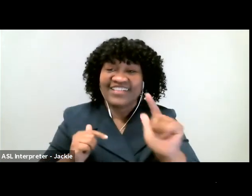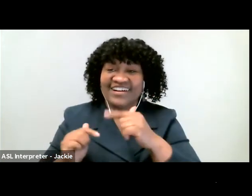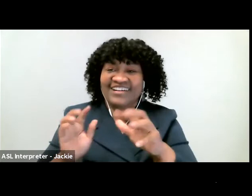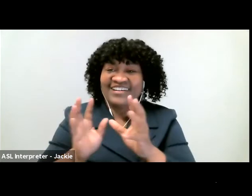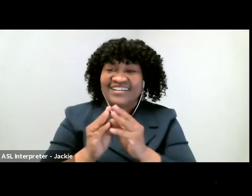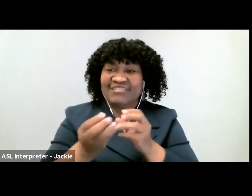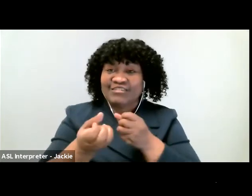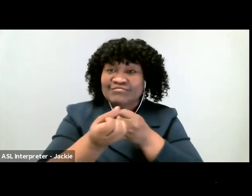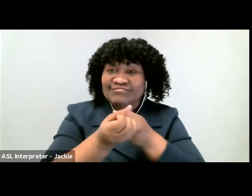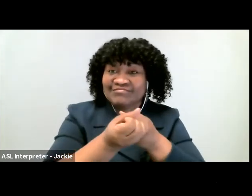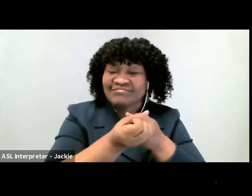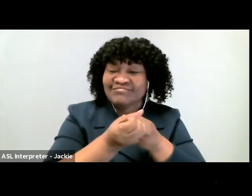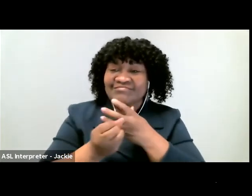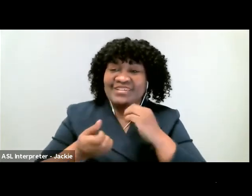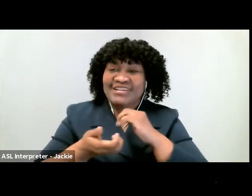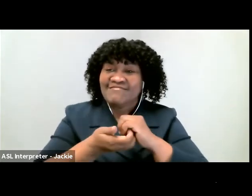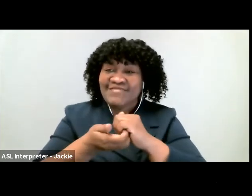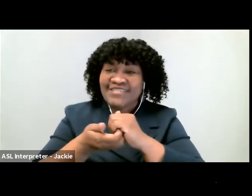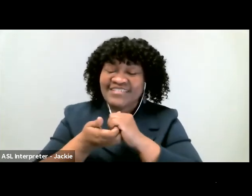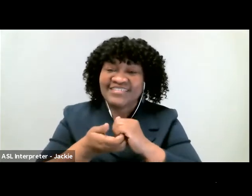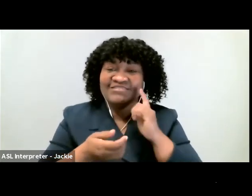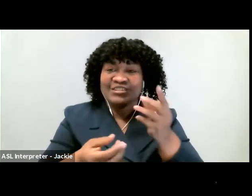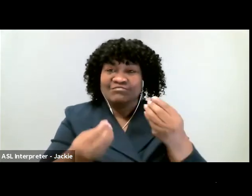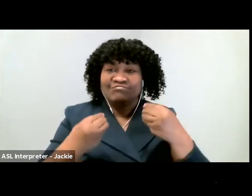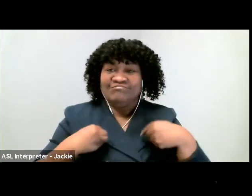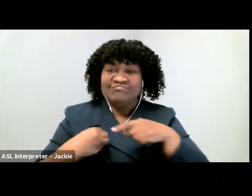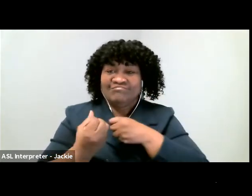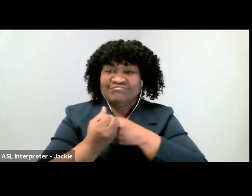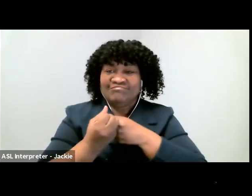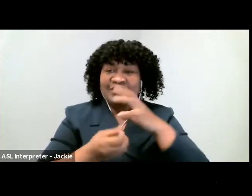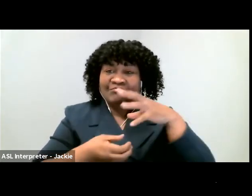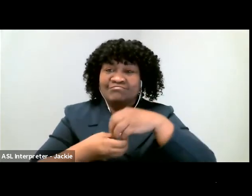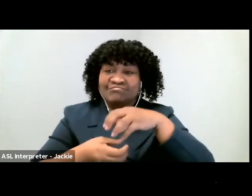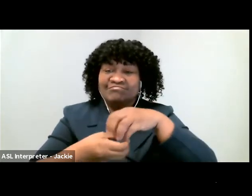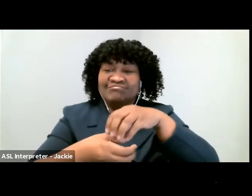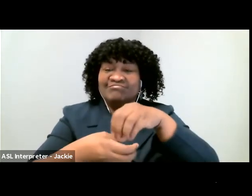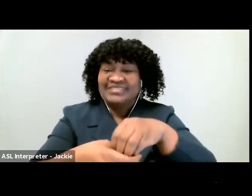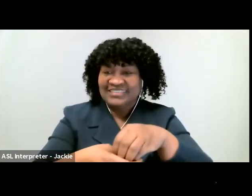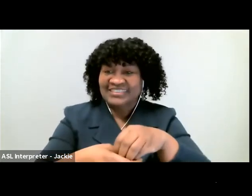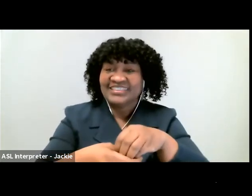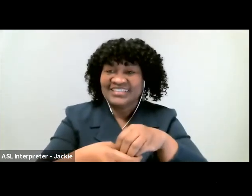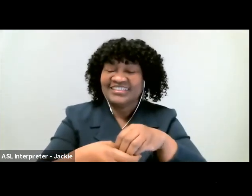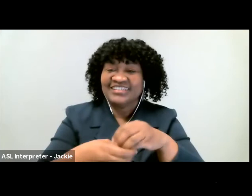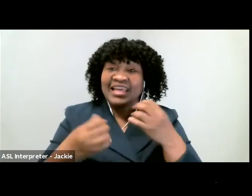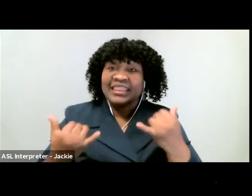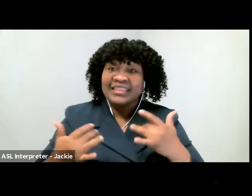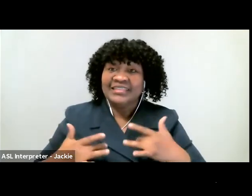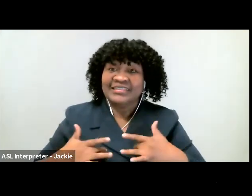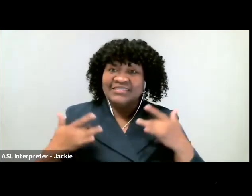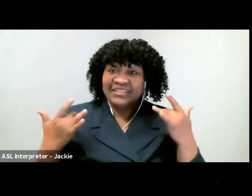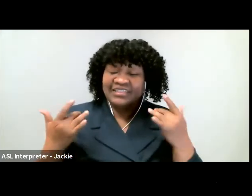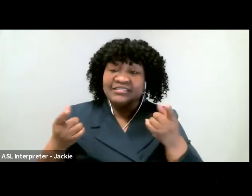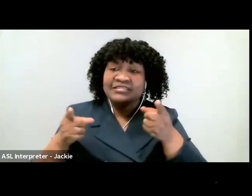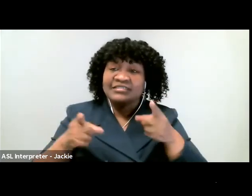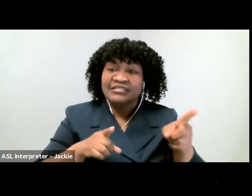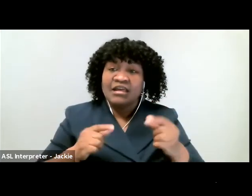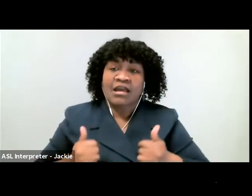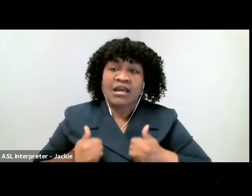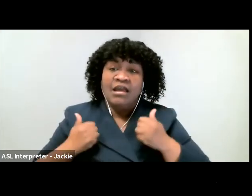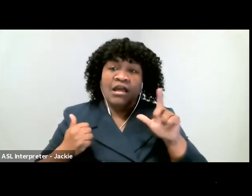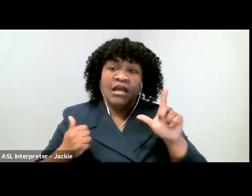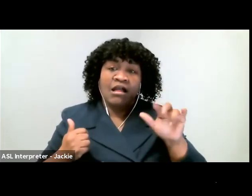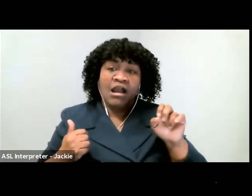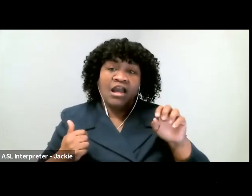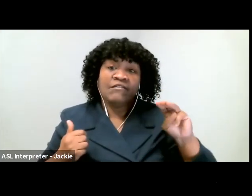conference sponsors and partners for their support and participation. This event is taking place live on